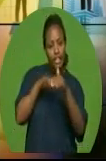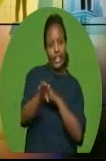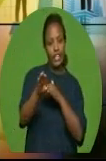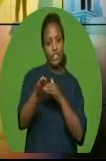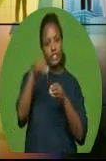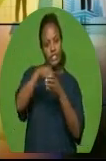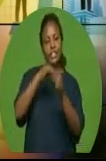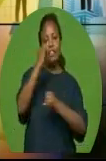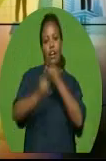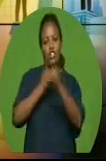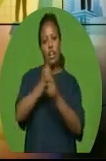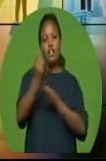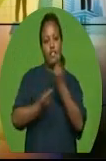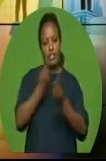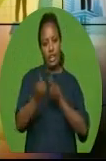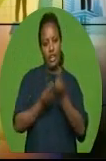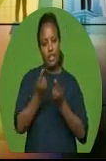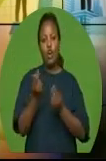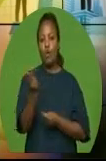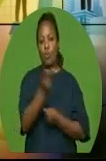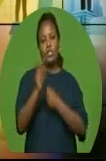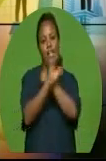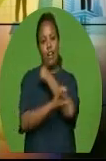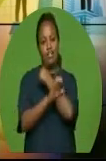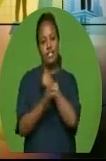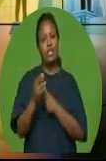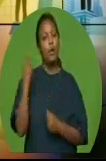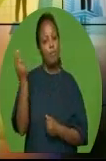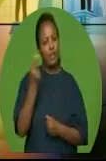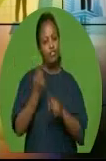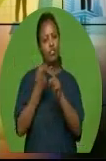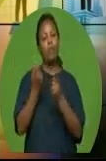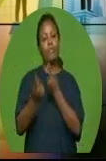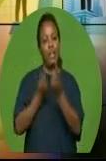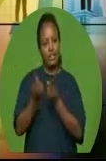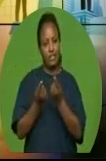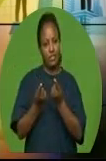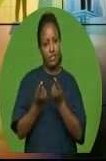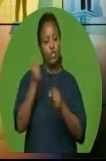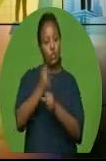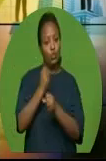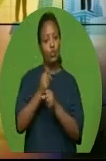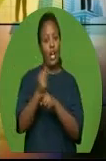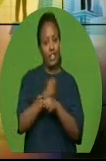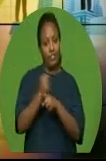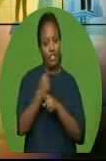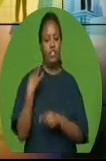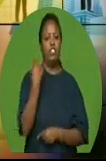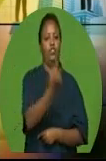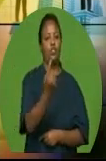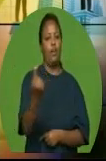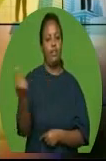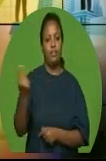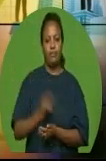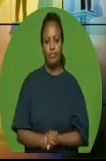should engage in international trade so that both countries benefit from trade. Do the